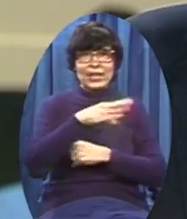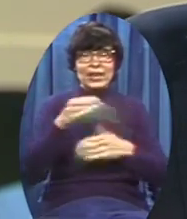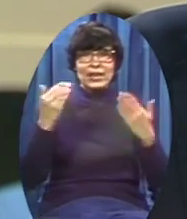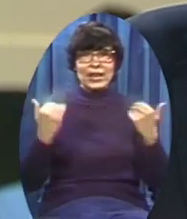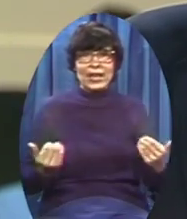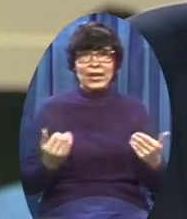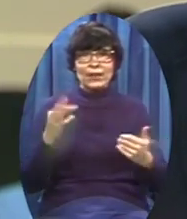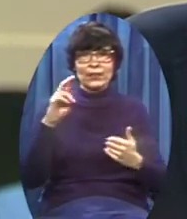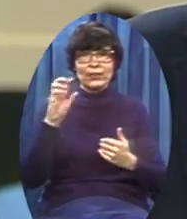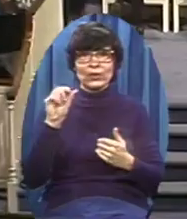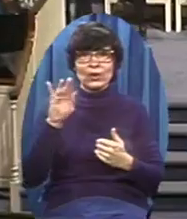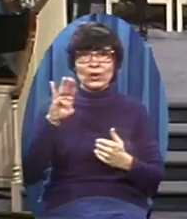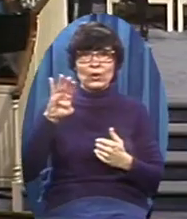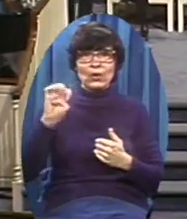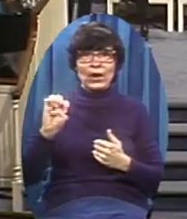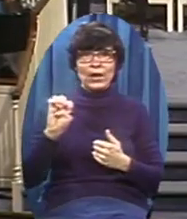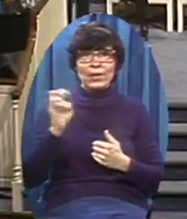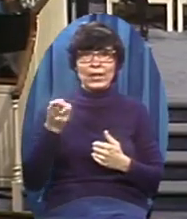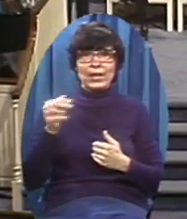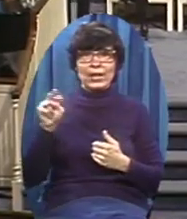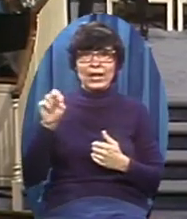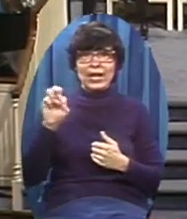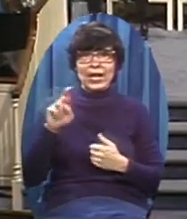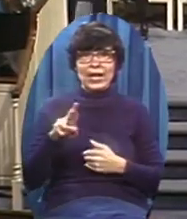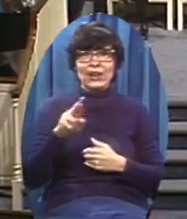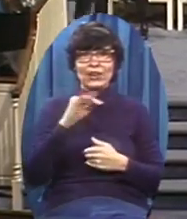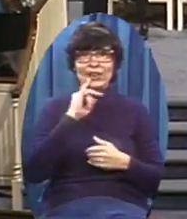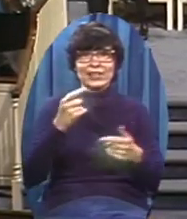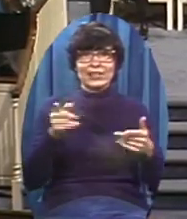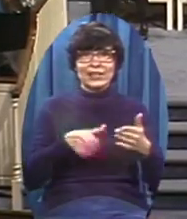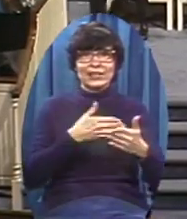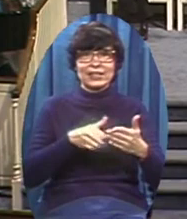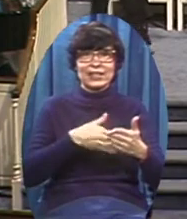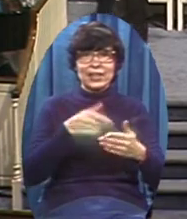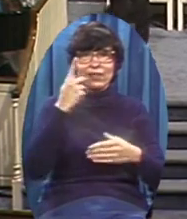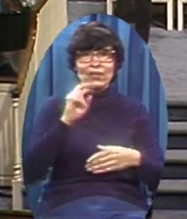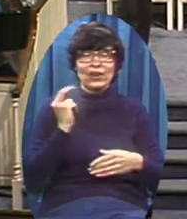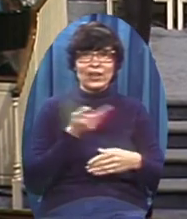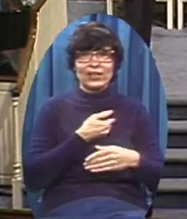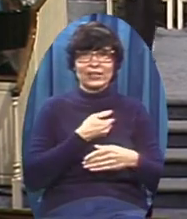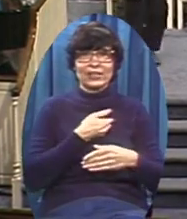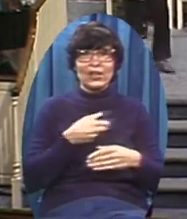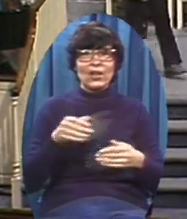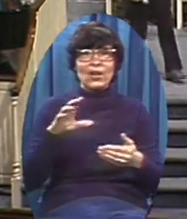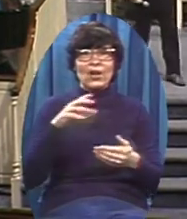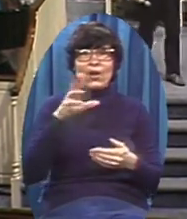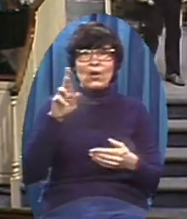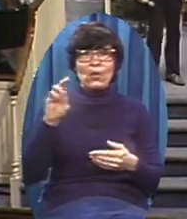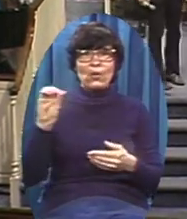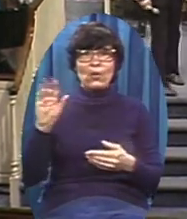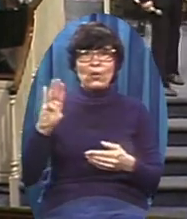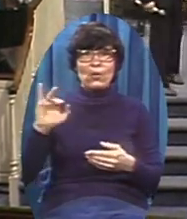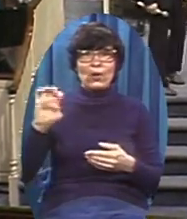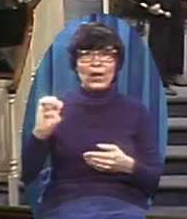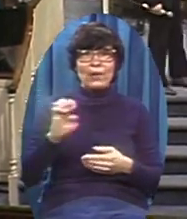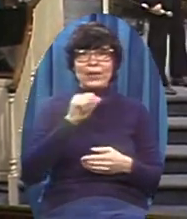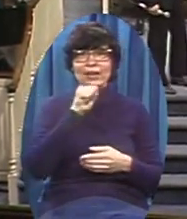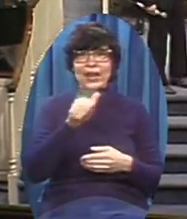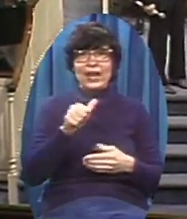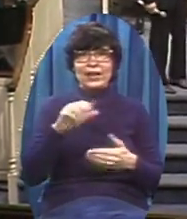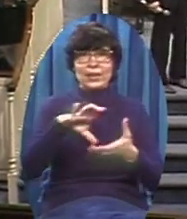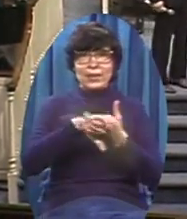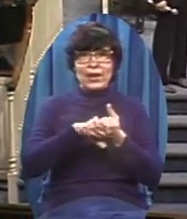us. Robbie hasn't been married 50 years. One day he will be. I will still be his